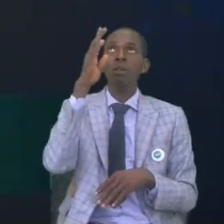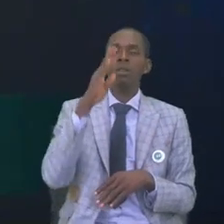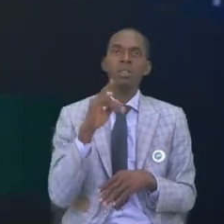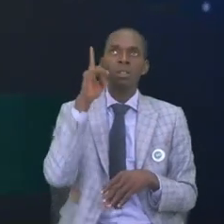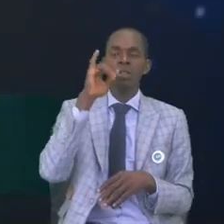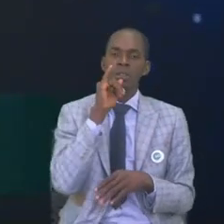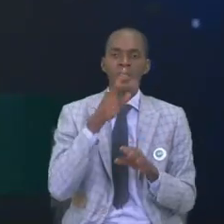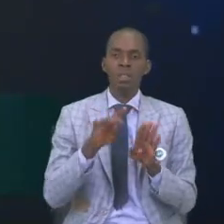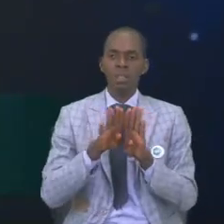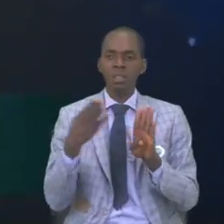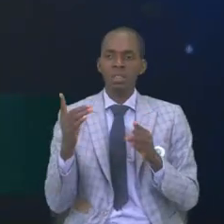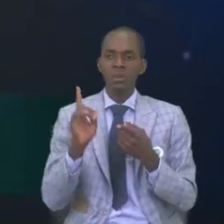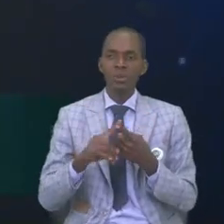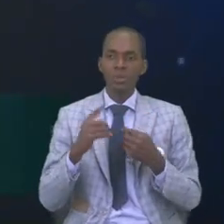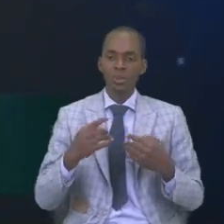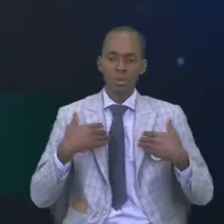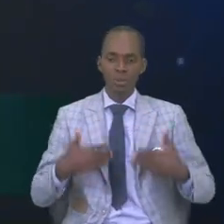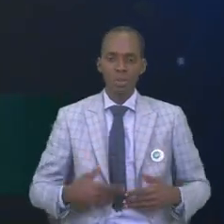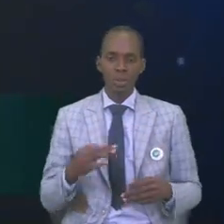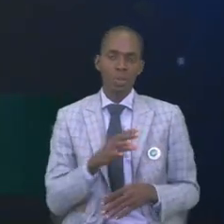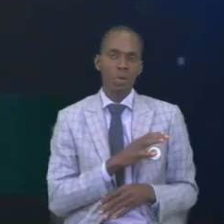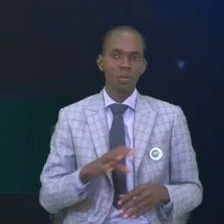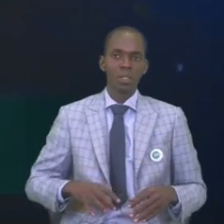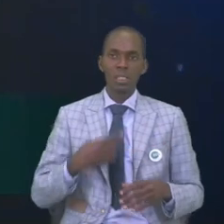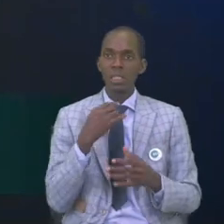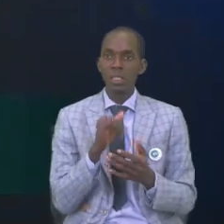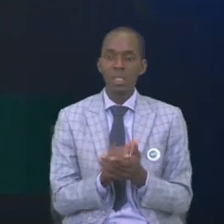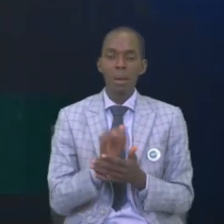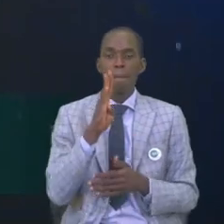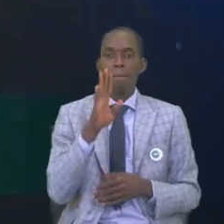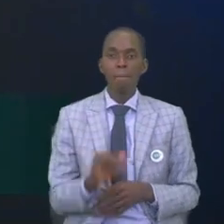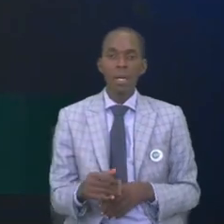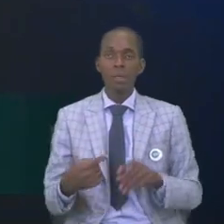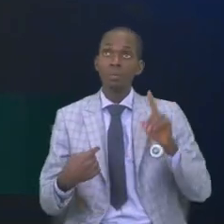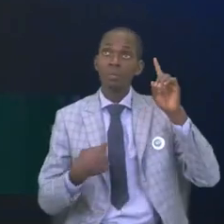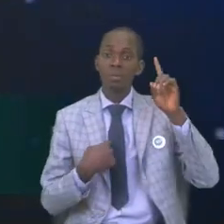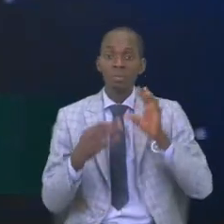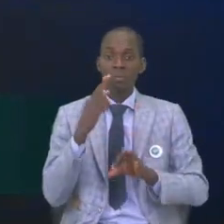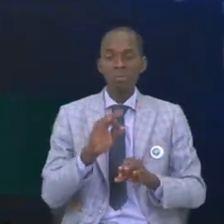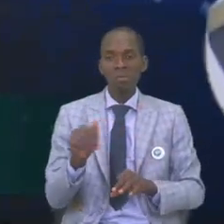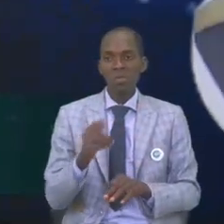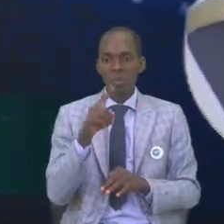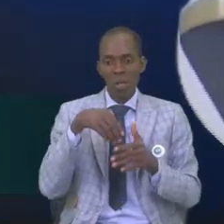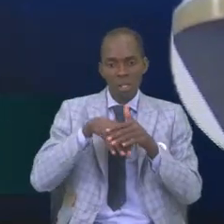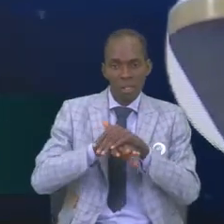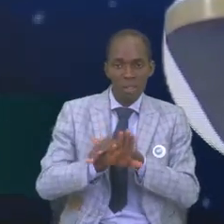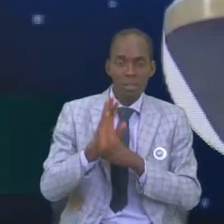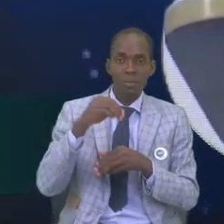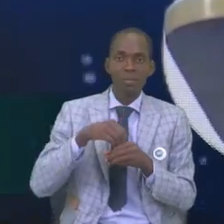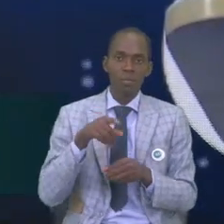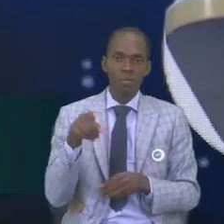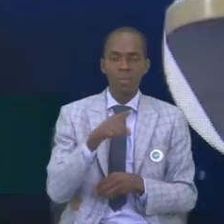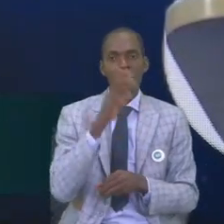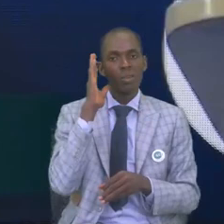into the body of Christ. It says, by me, if any man enter in, he shall be